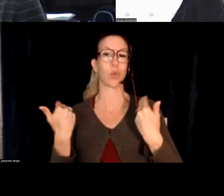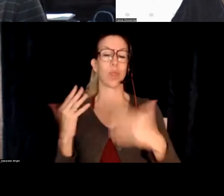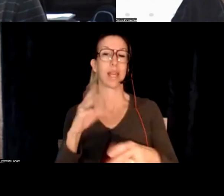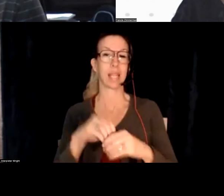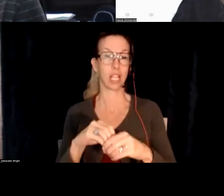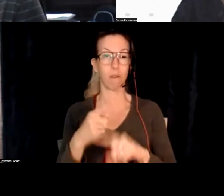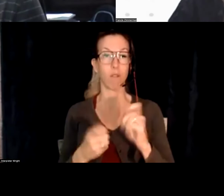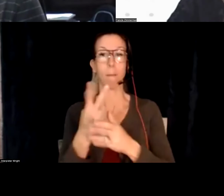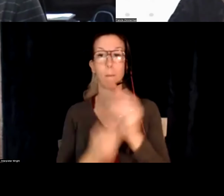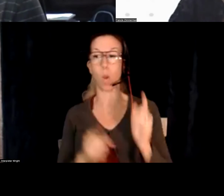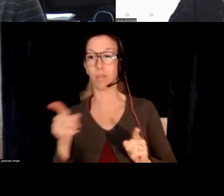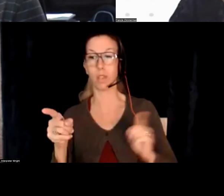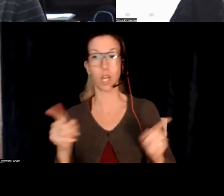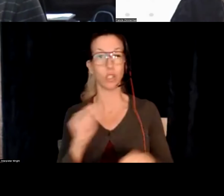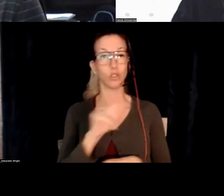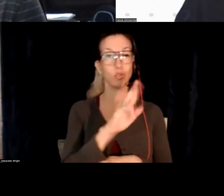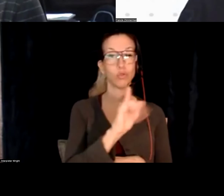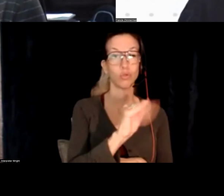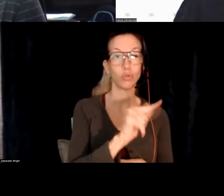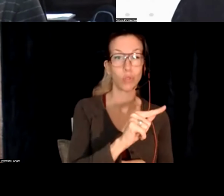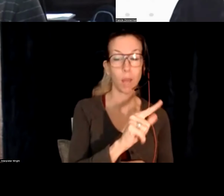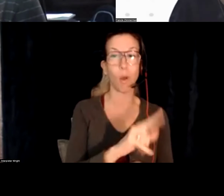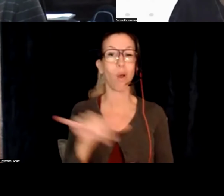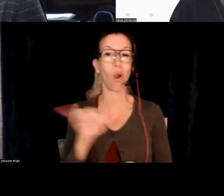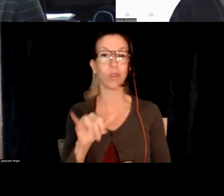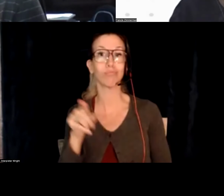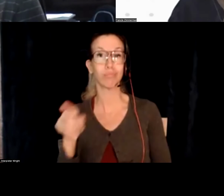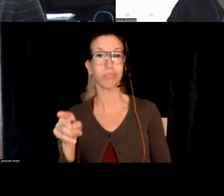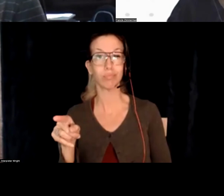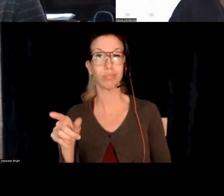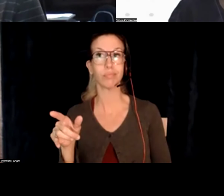from both the tribal community, but to actually